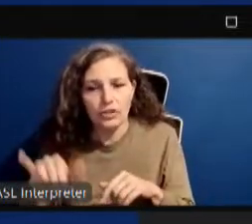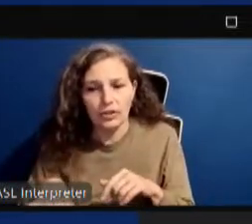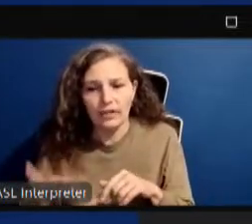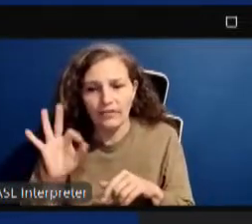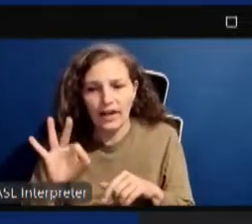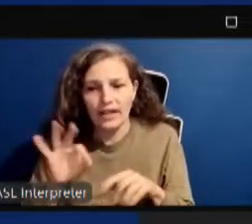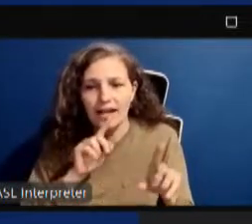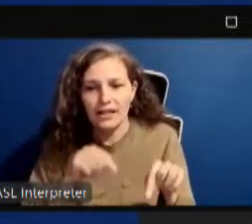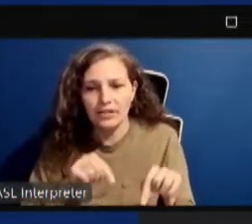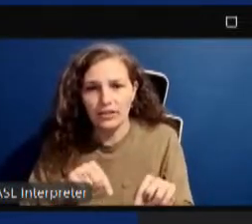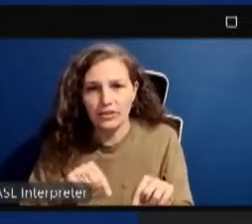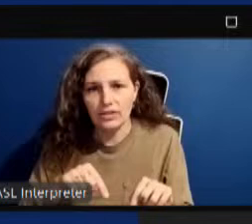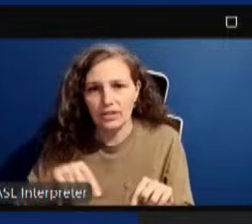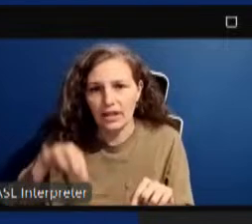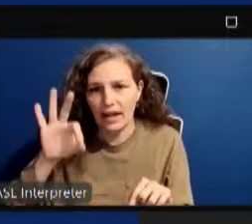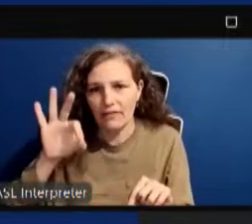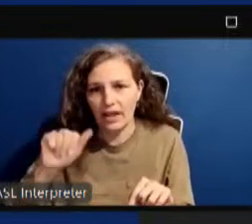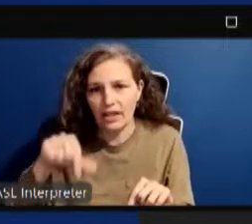on